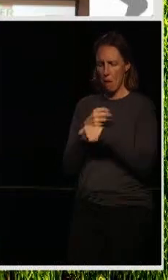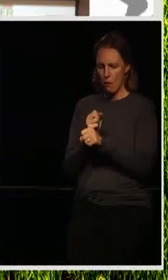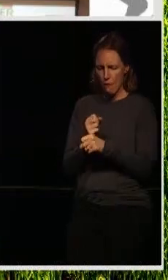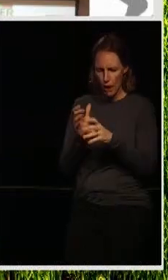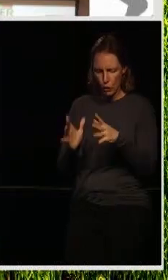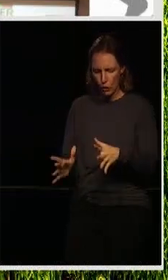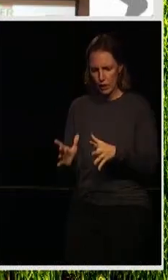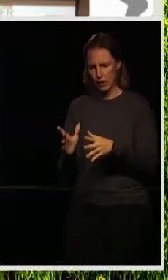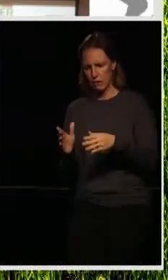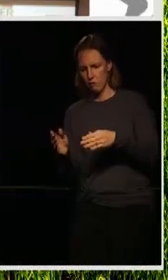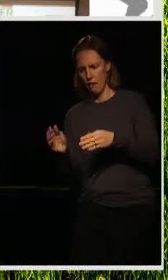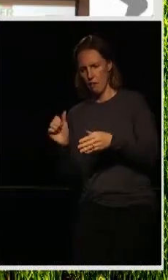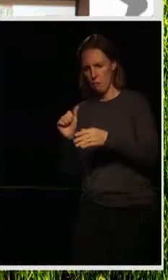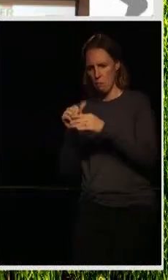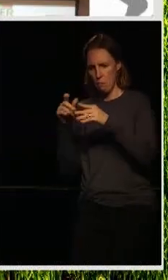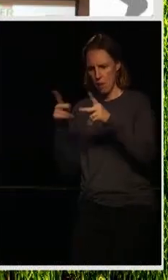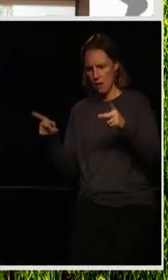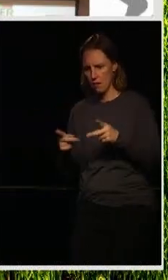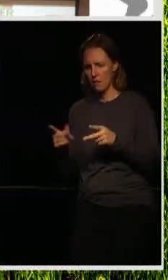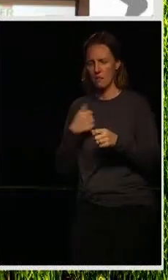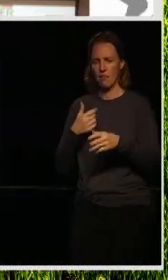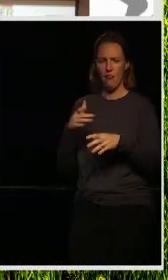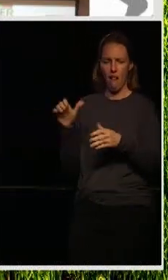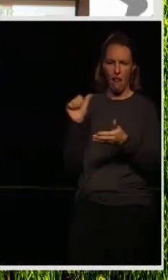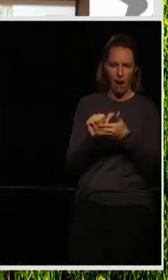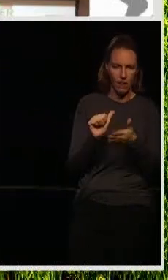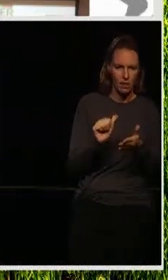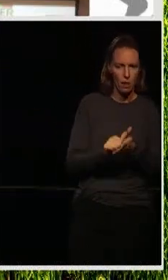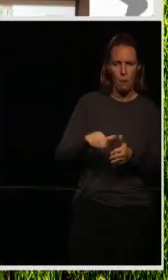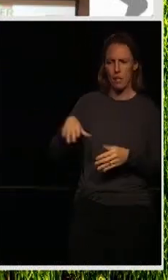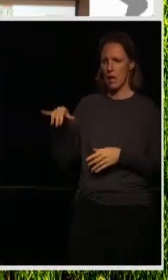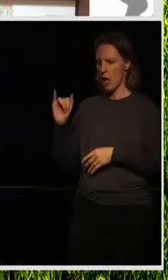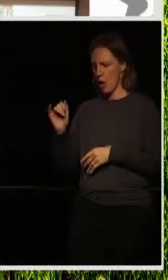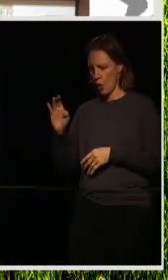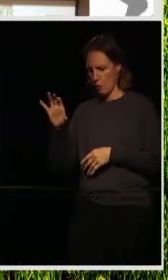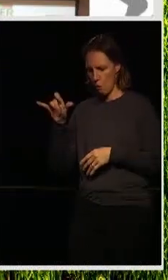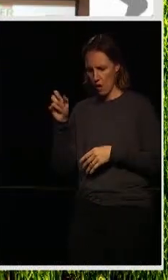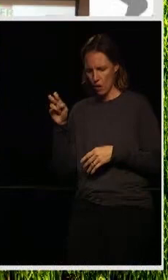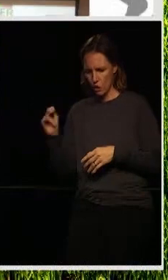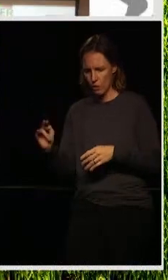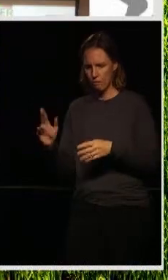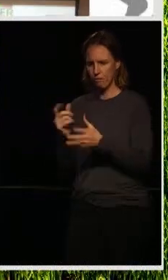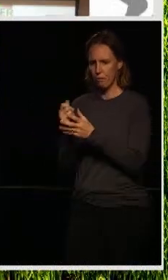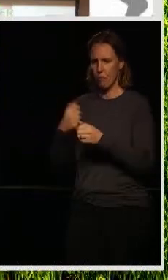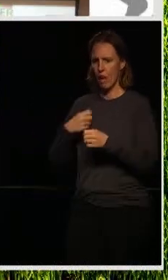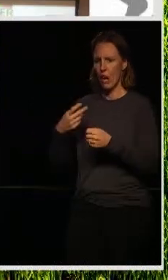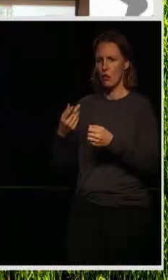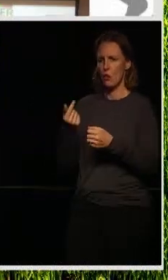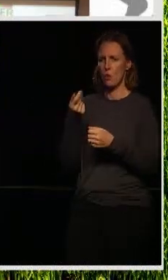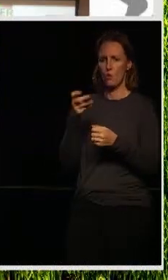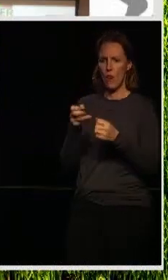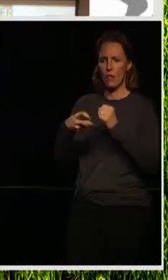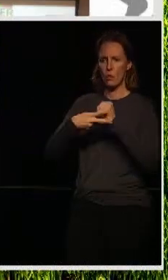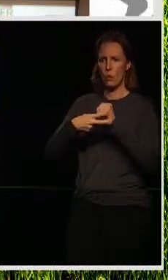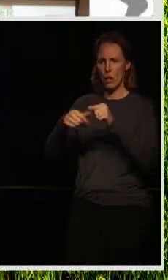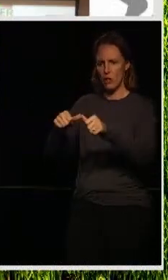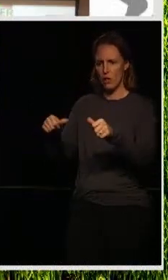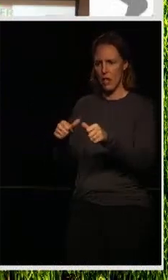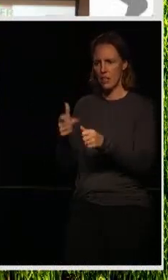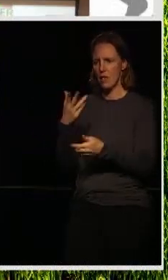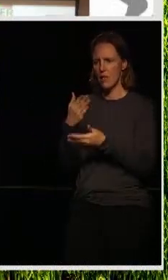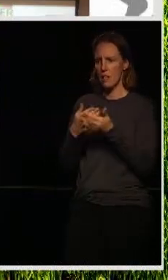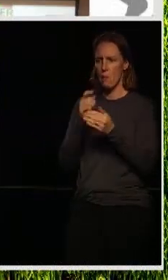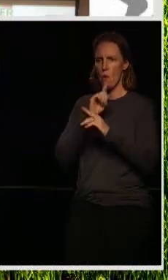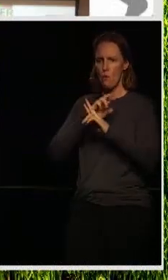facilities, academics, incubation hubs, government organization, and grain storage sites, some of which are ready